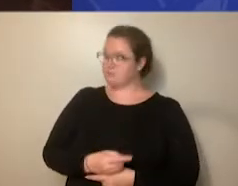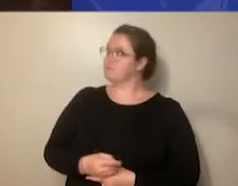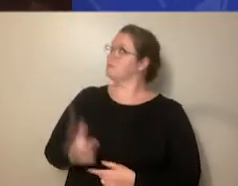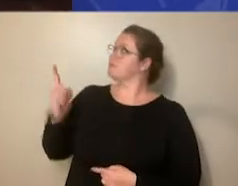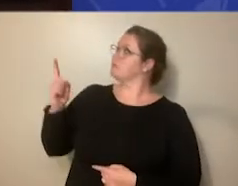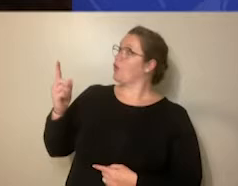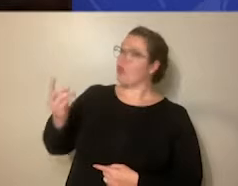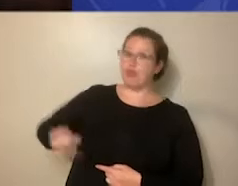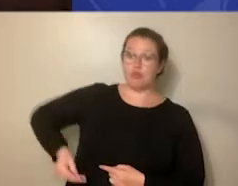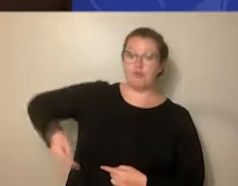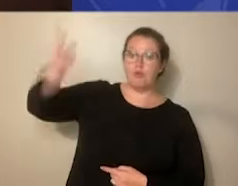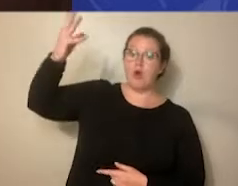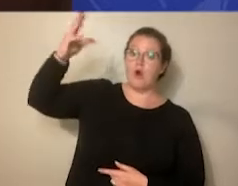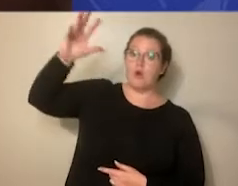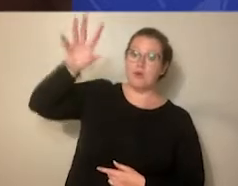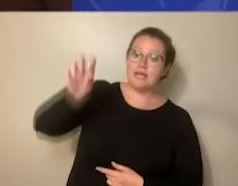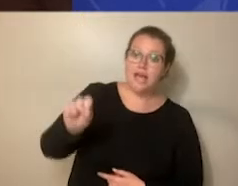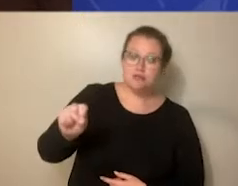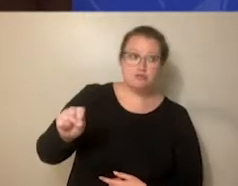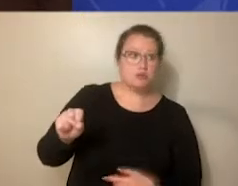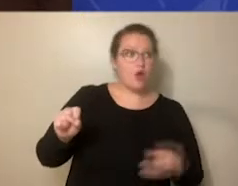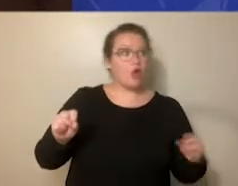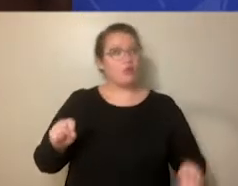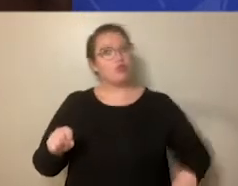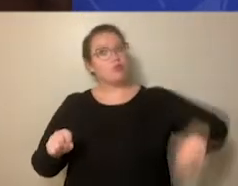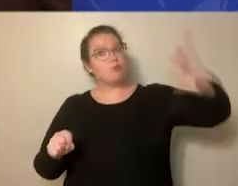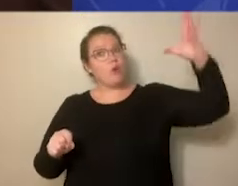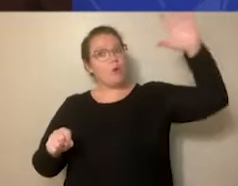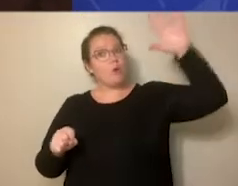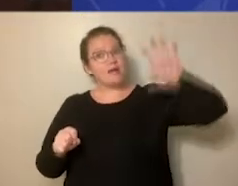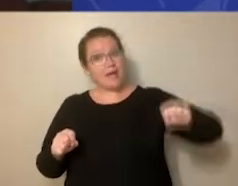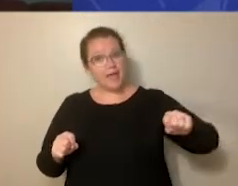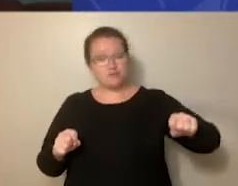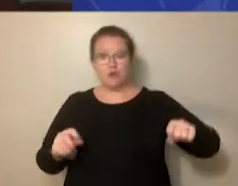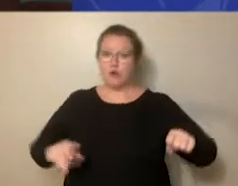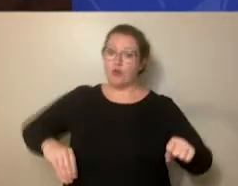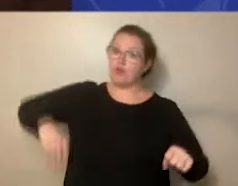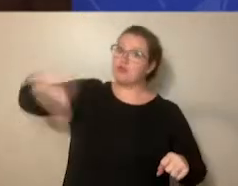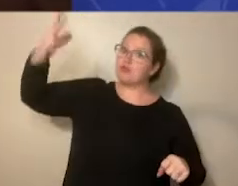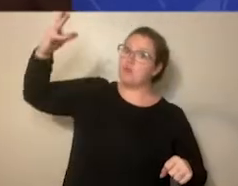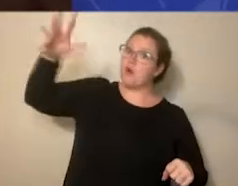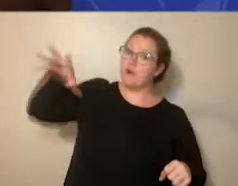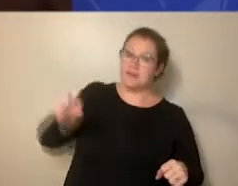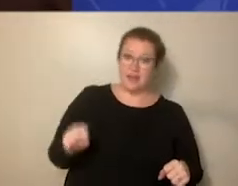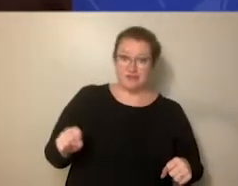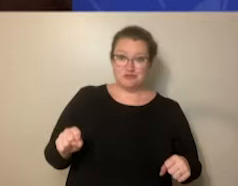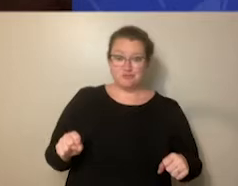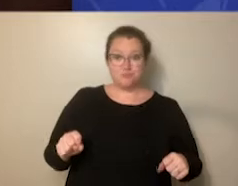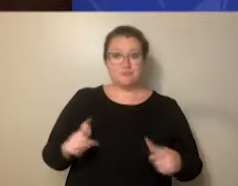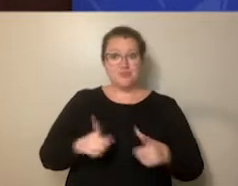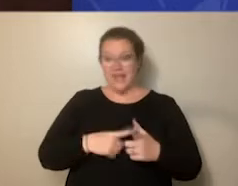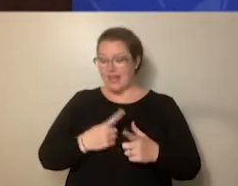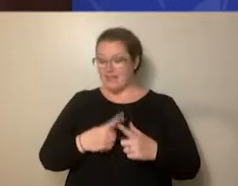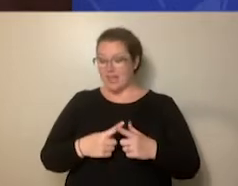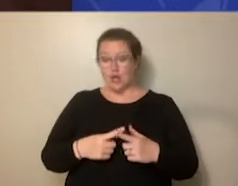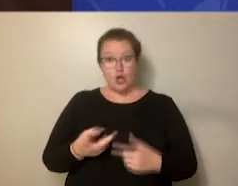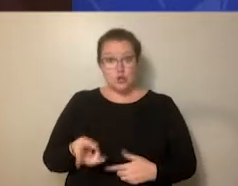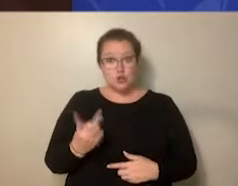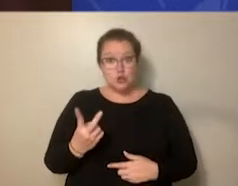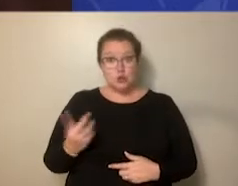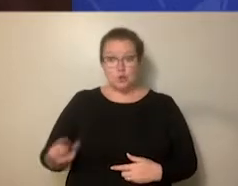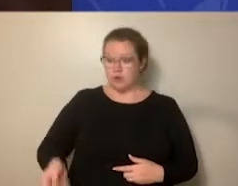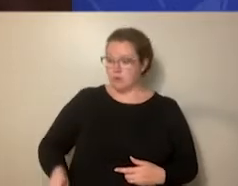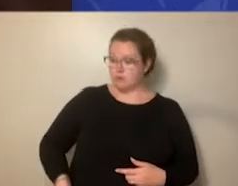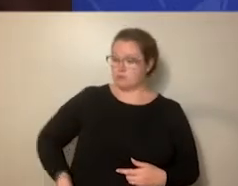toss it up and catch it. Toss it up and catch it. Toss it up and catch it. And then you can go to two